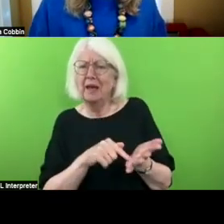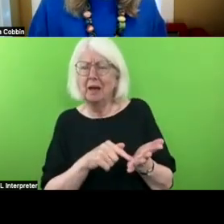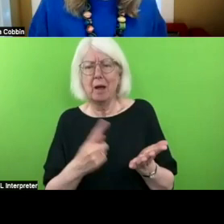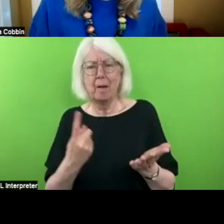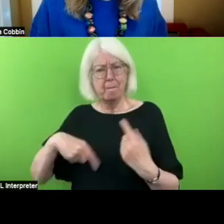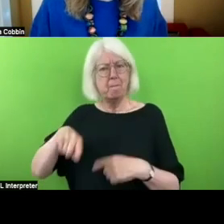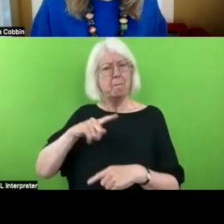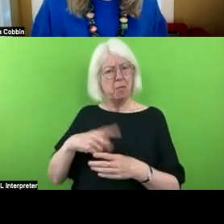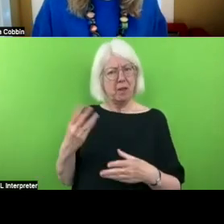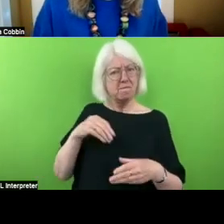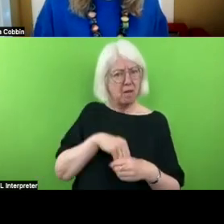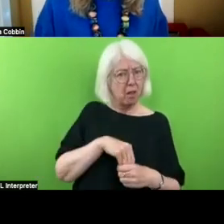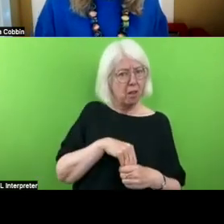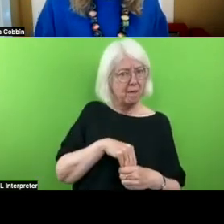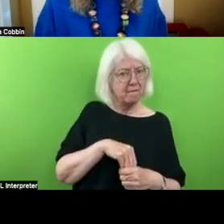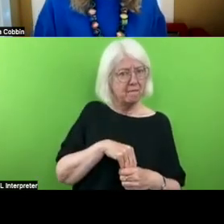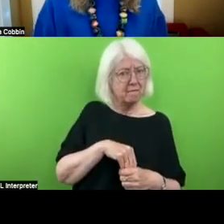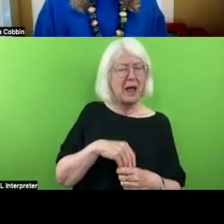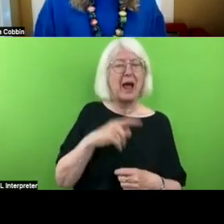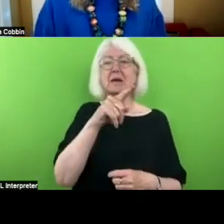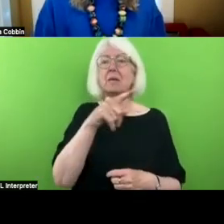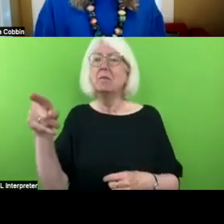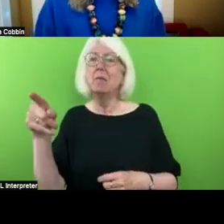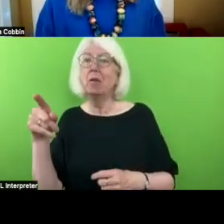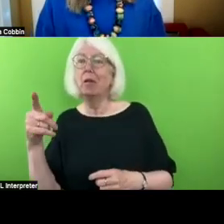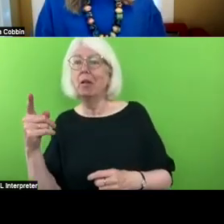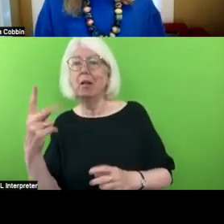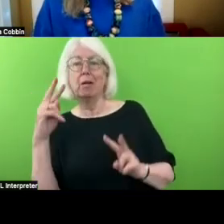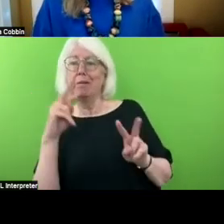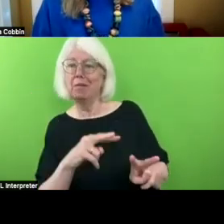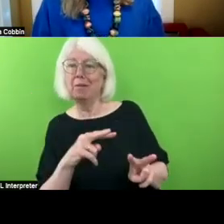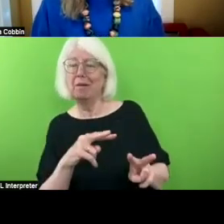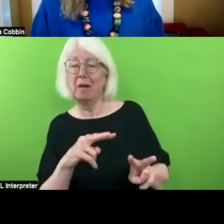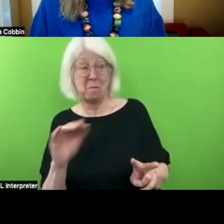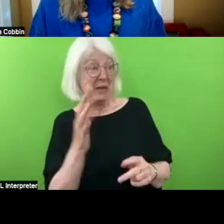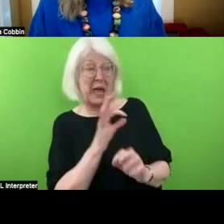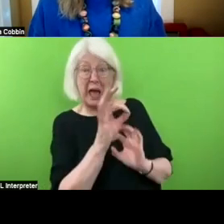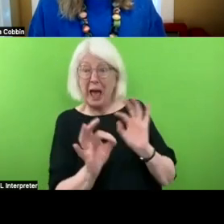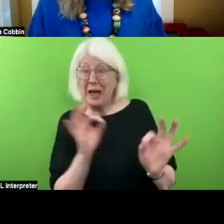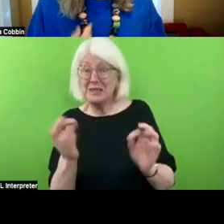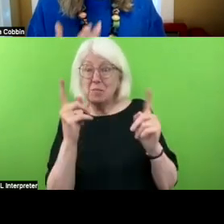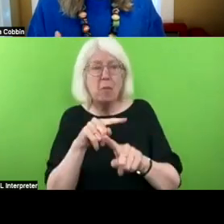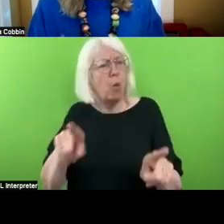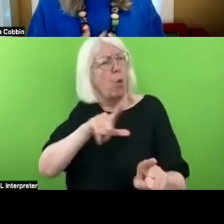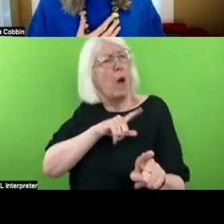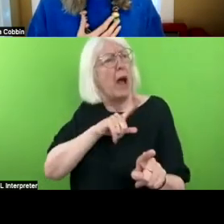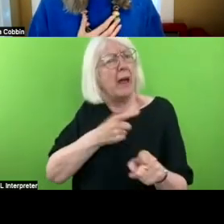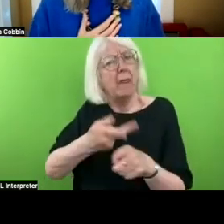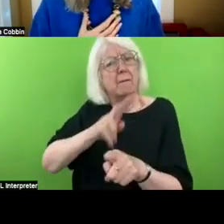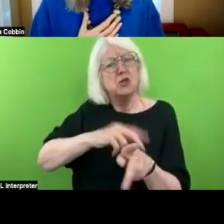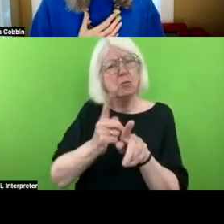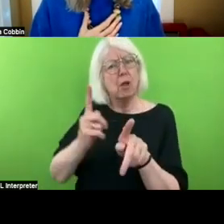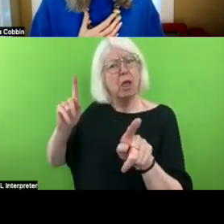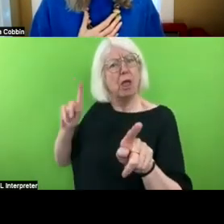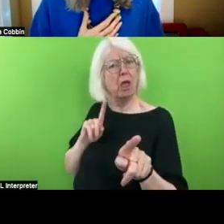all the people in the cathedral why the bishop's at the back of the procession, we may have got a whole host of other explanations for the meaning of that